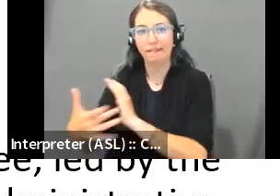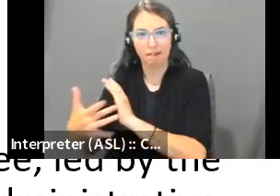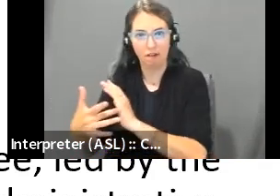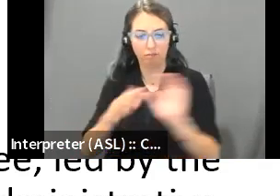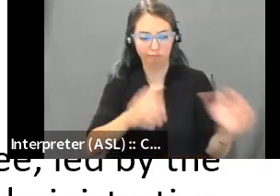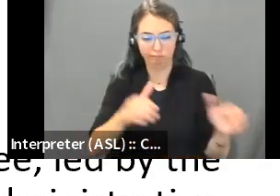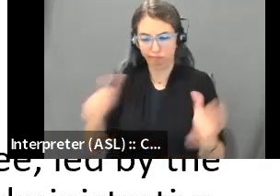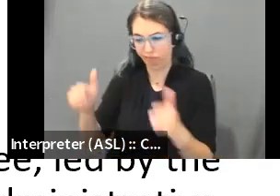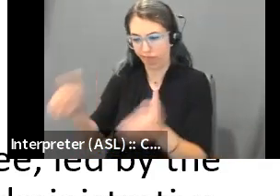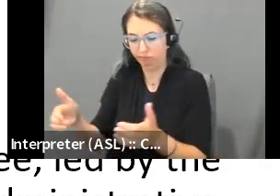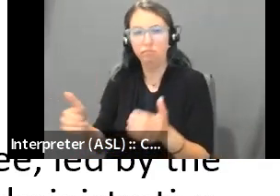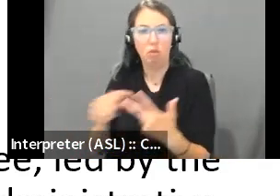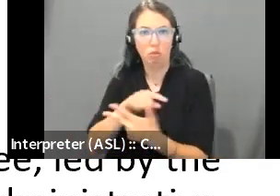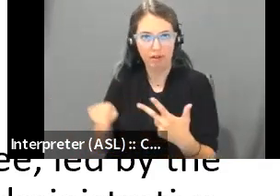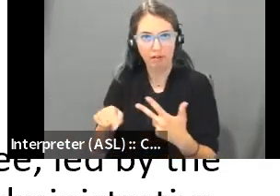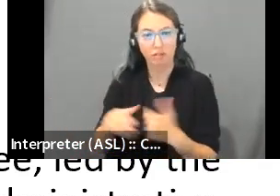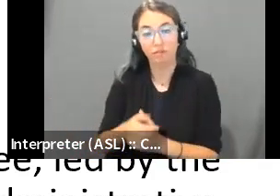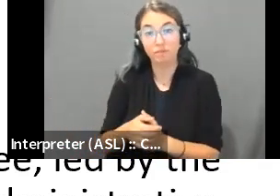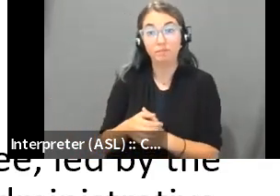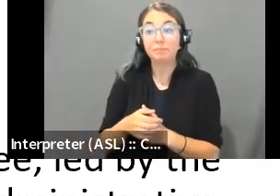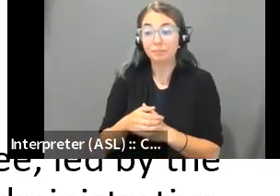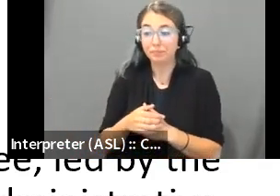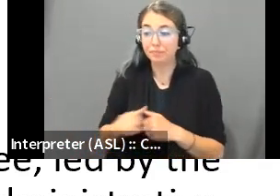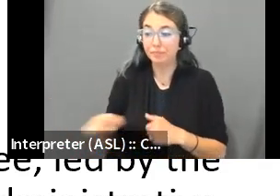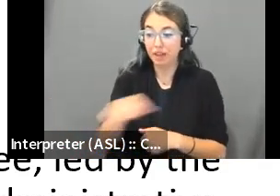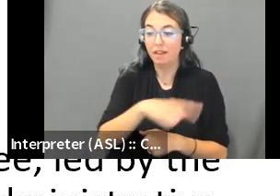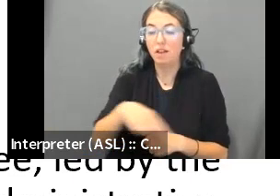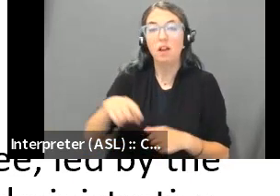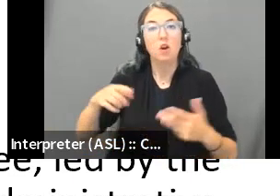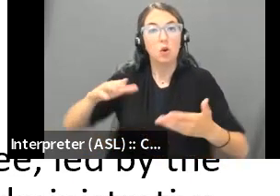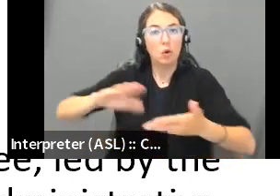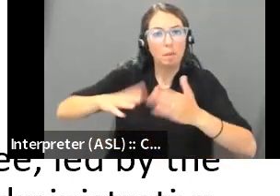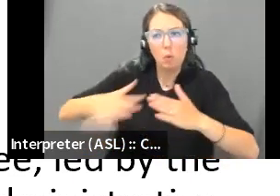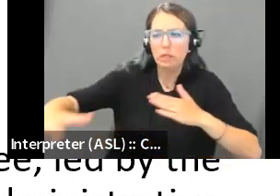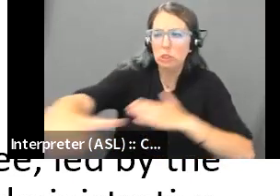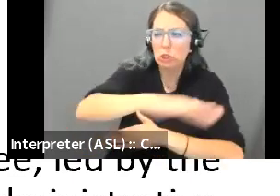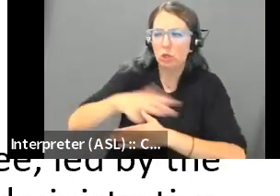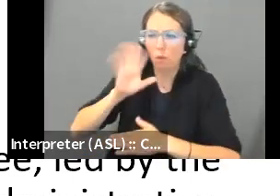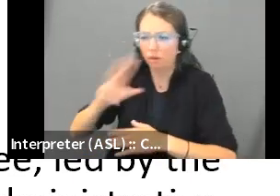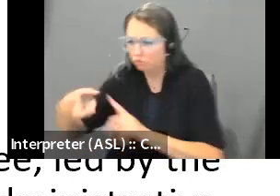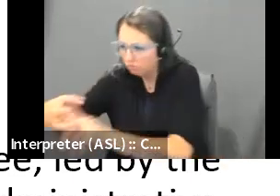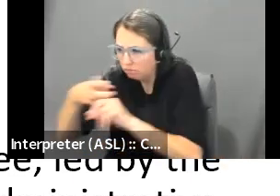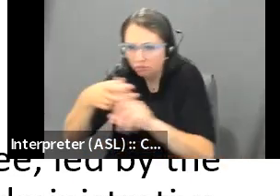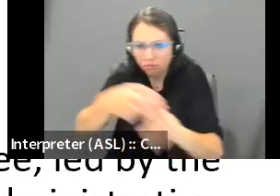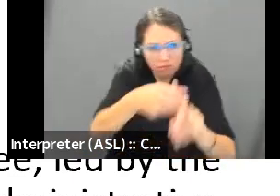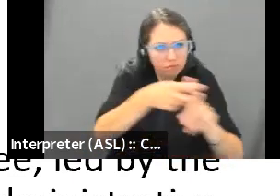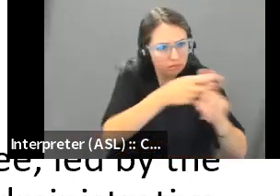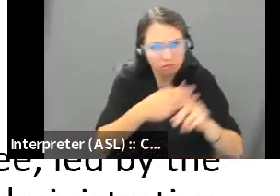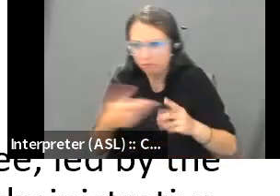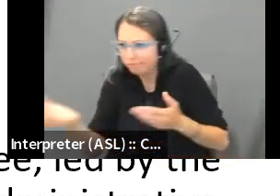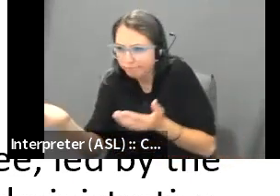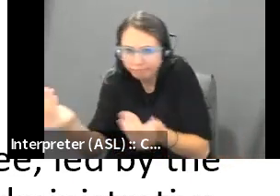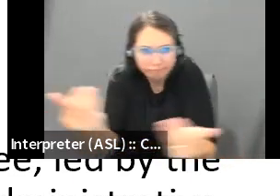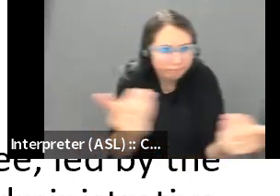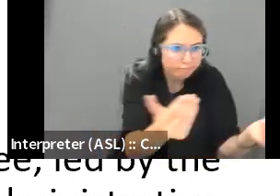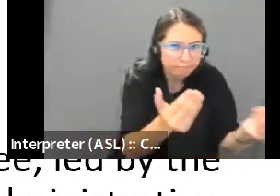really engage community members of all types, really focused again on including people